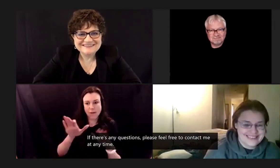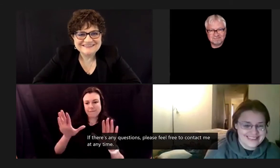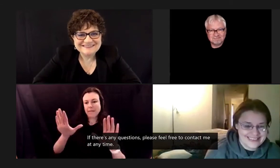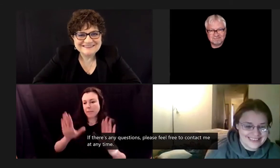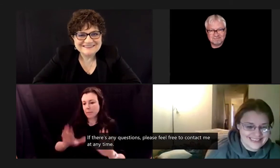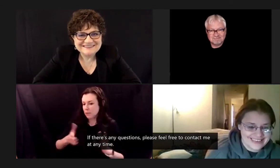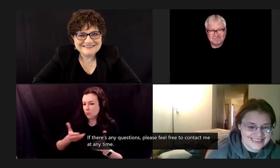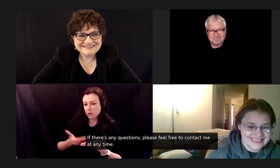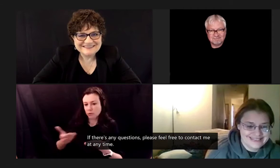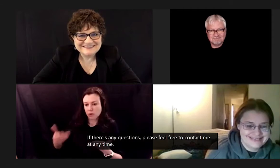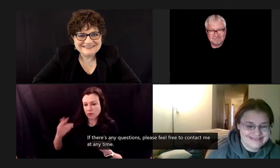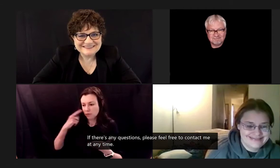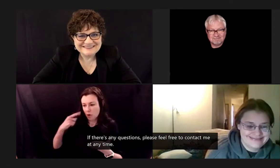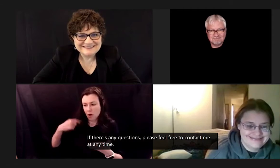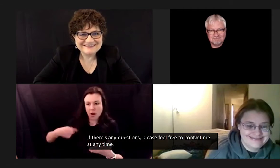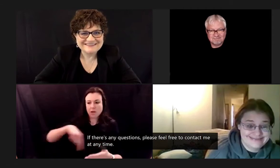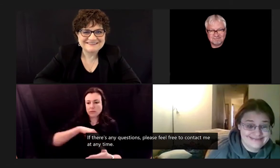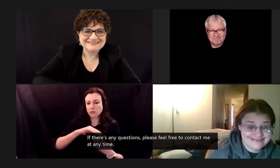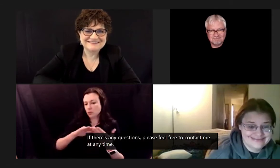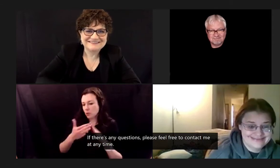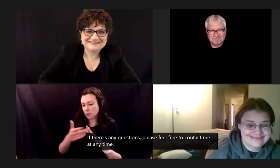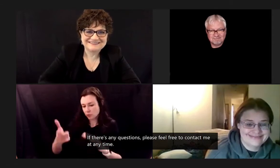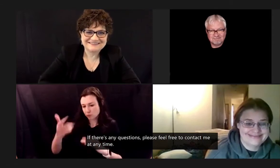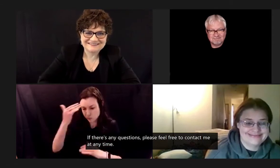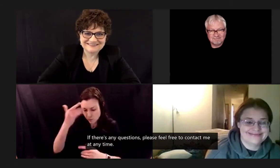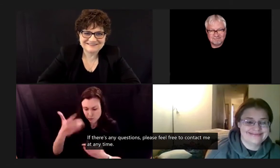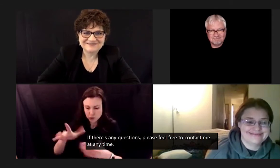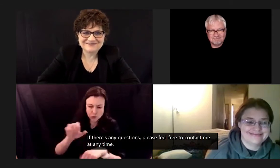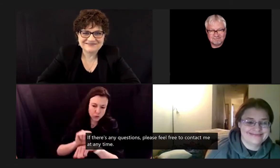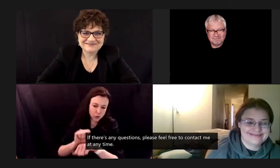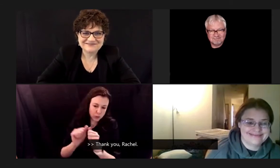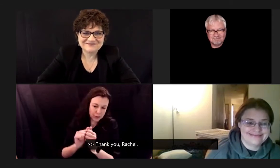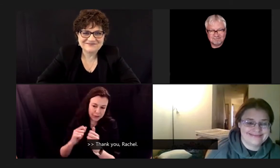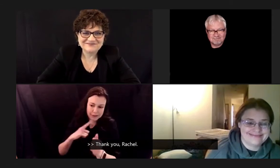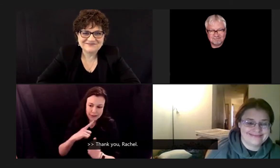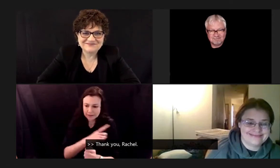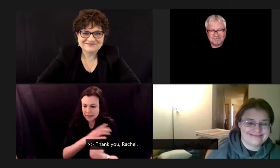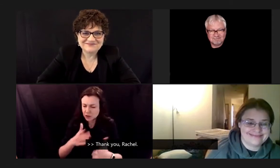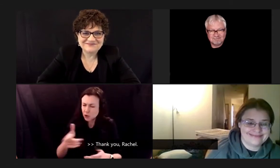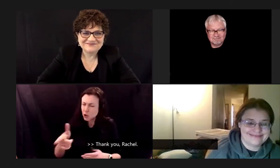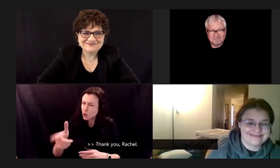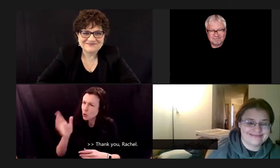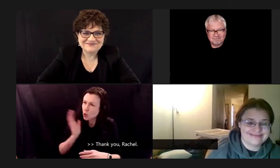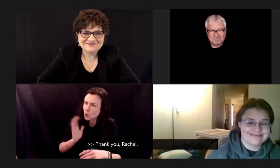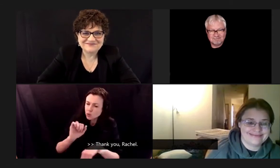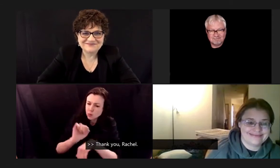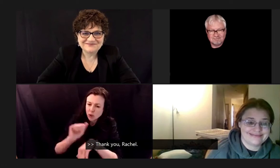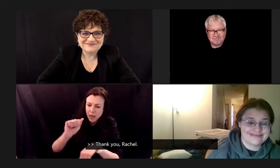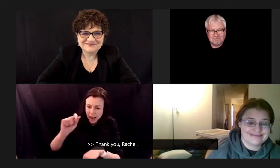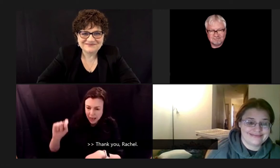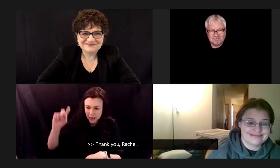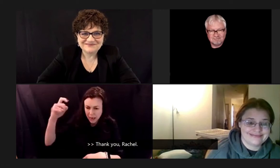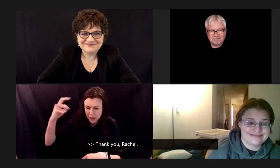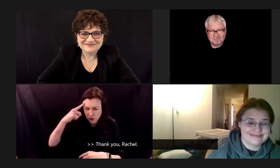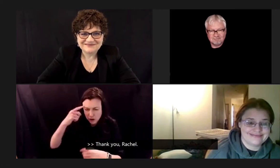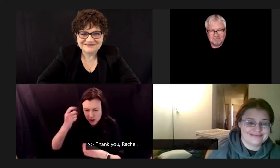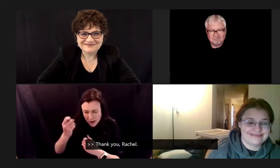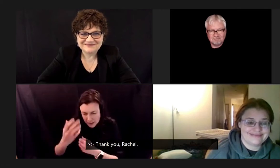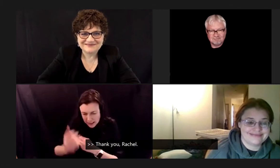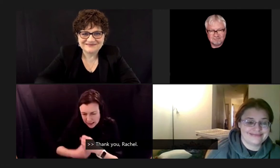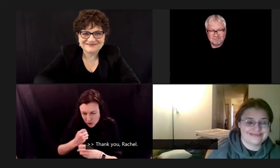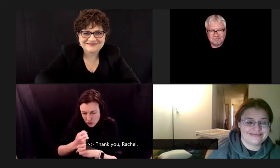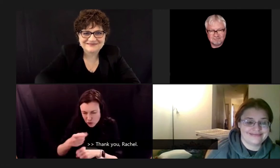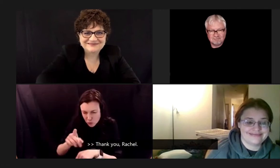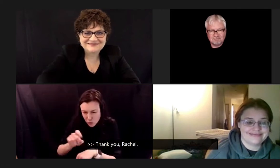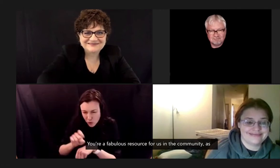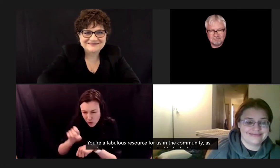Thank you, Rachel. You're a fabulous resource for us in the community, as you know, because you worked with the legislature. You used to